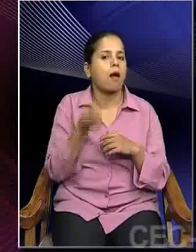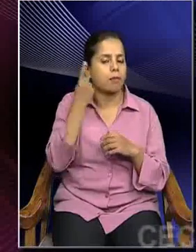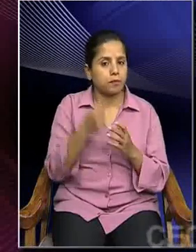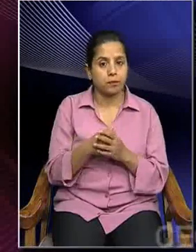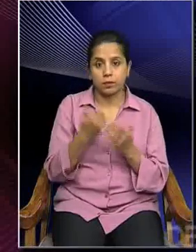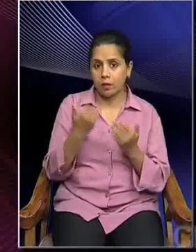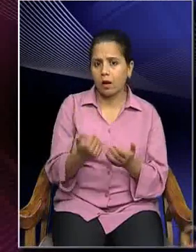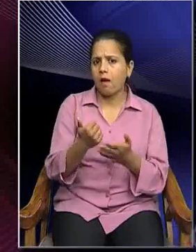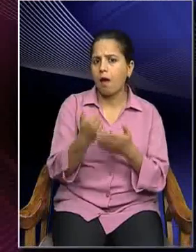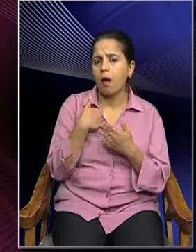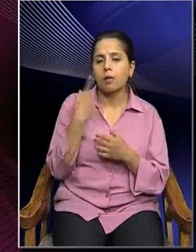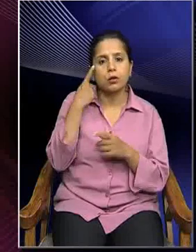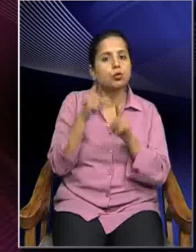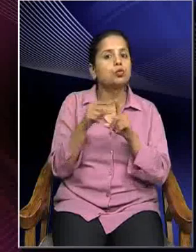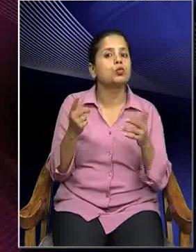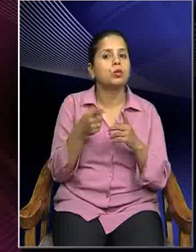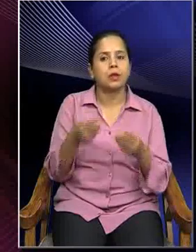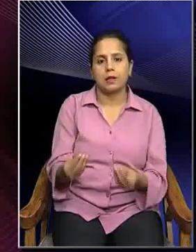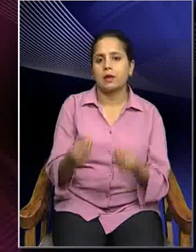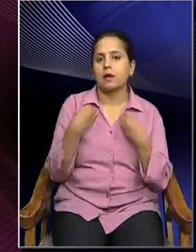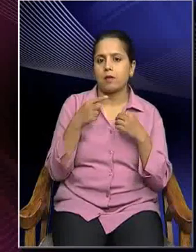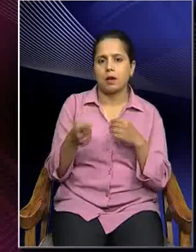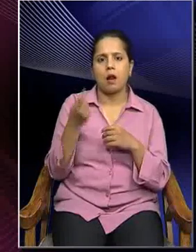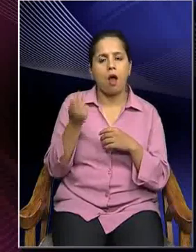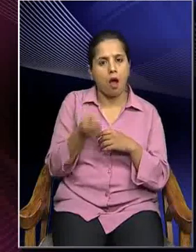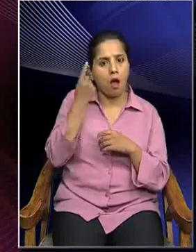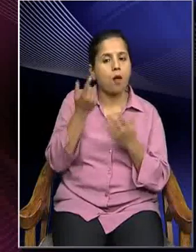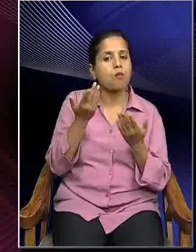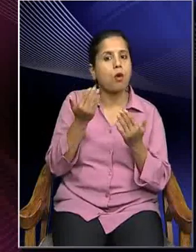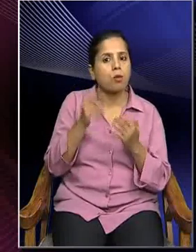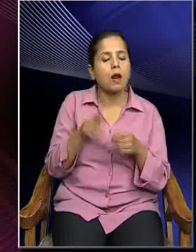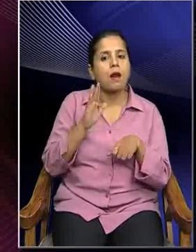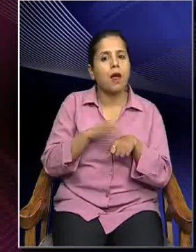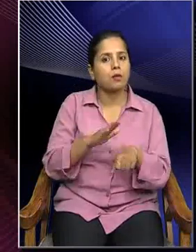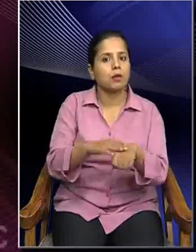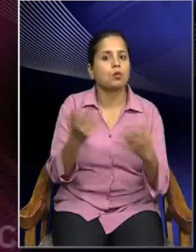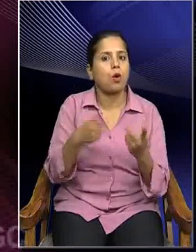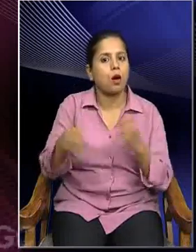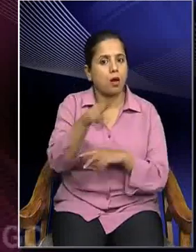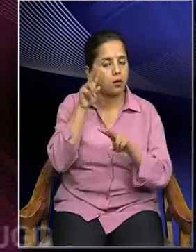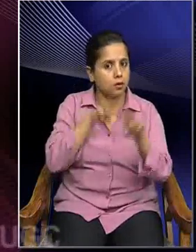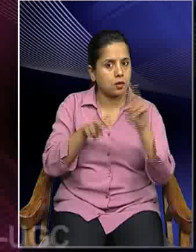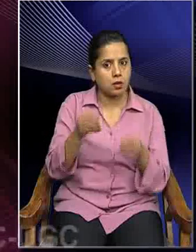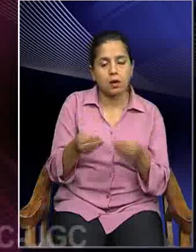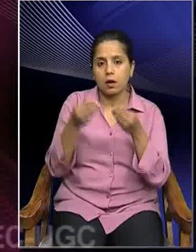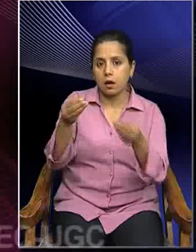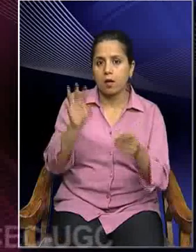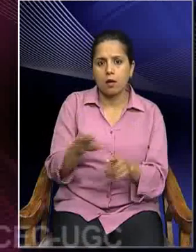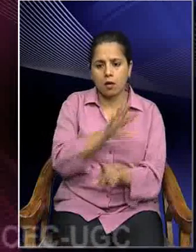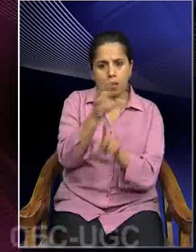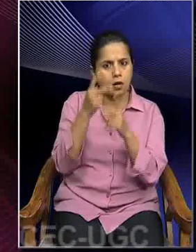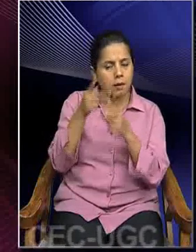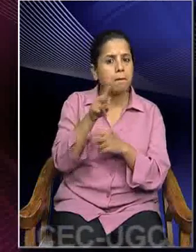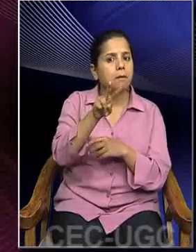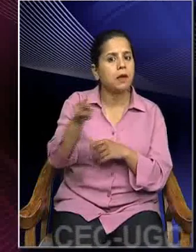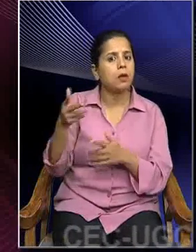helps us to do is, it provides clue to understand experience. They convey recognizable